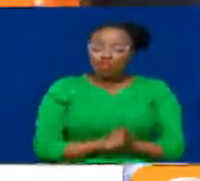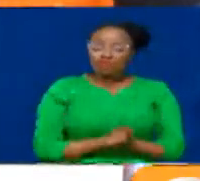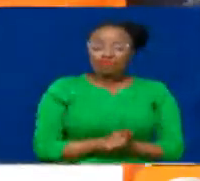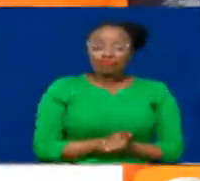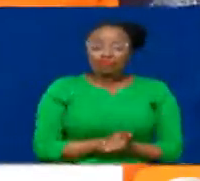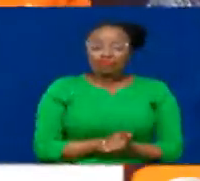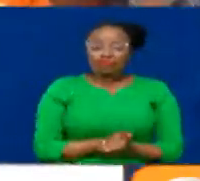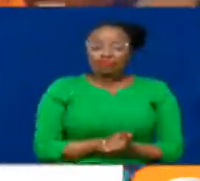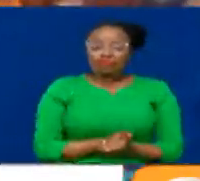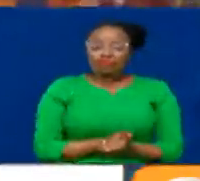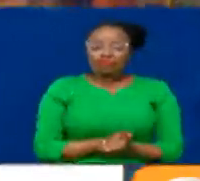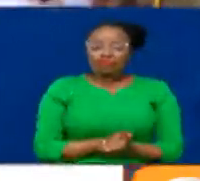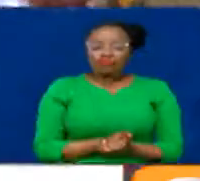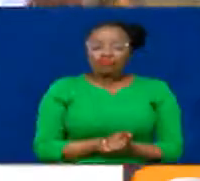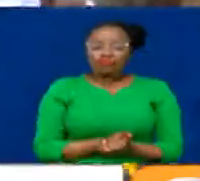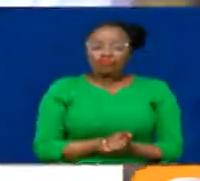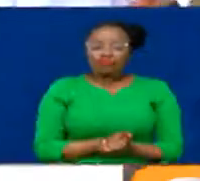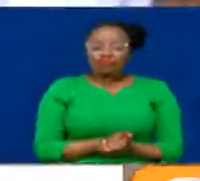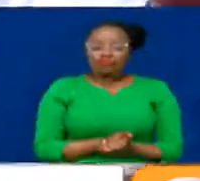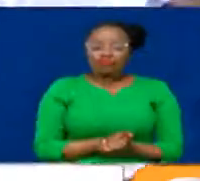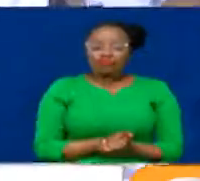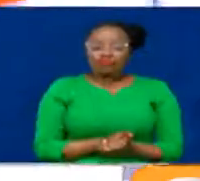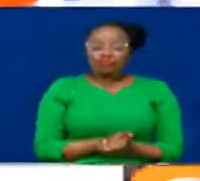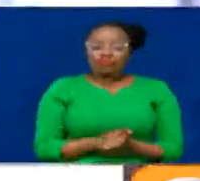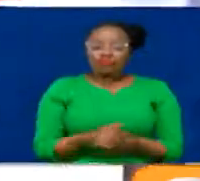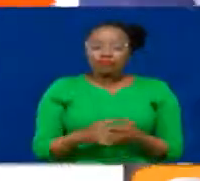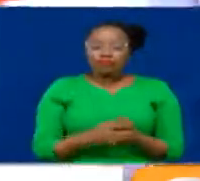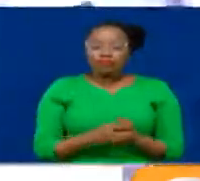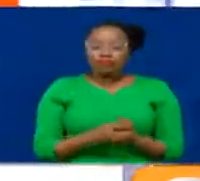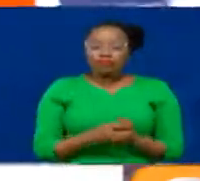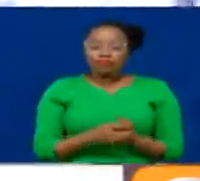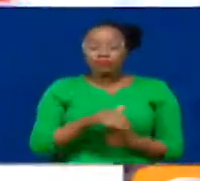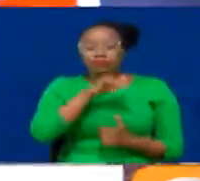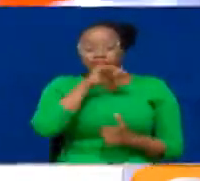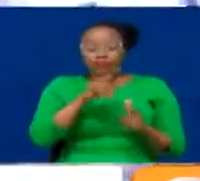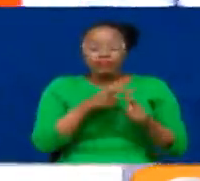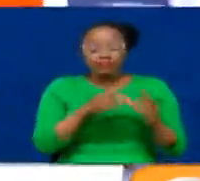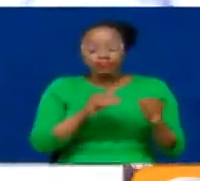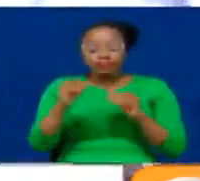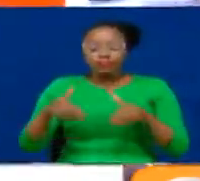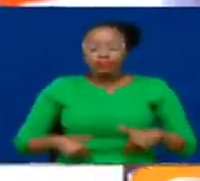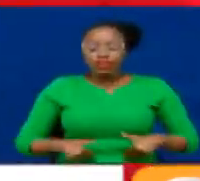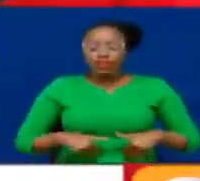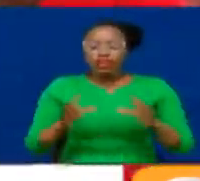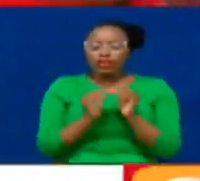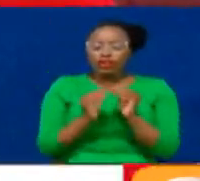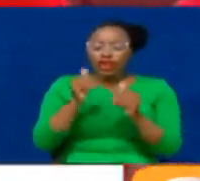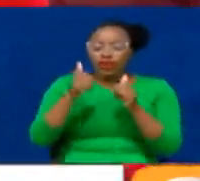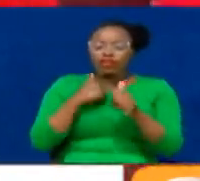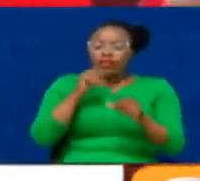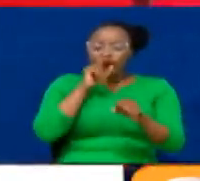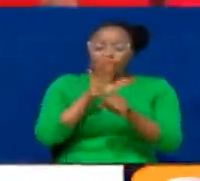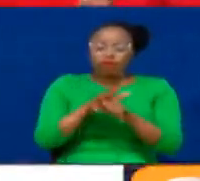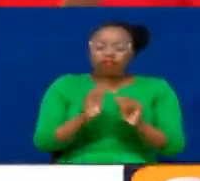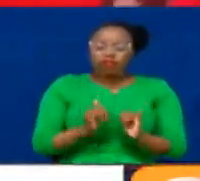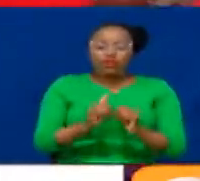Ding- Odinga later proceeded for a youth meeting where he